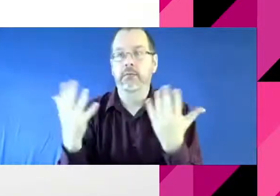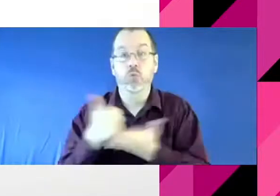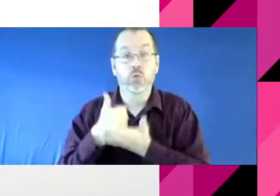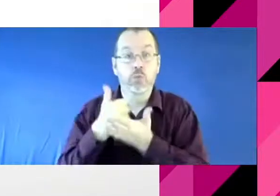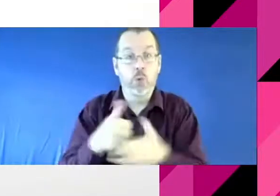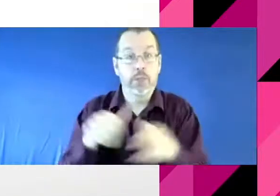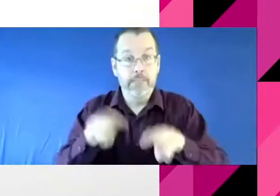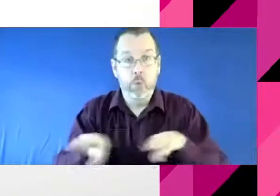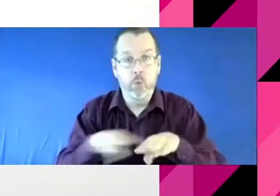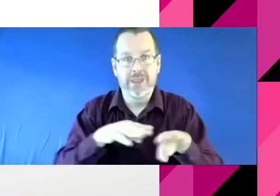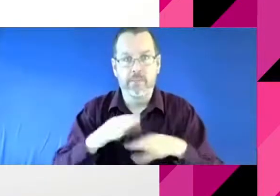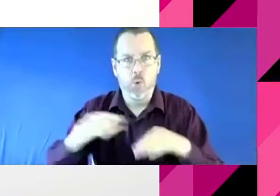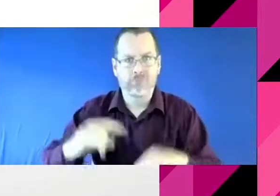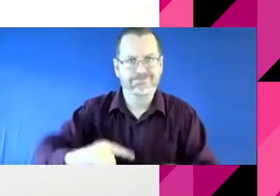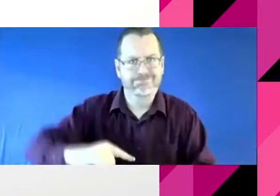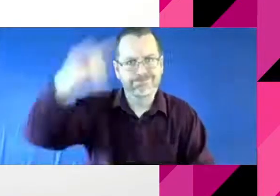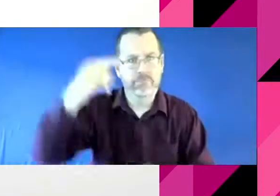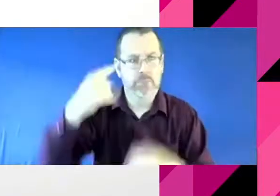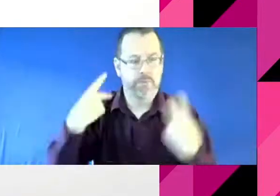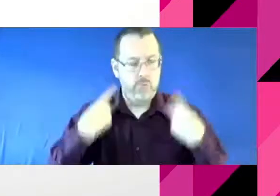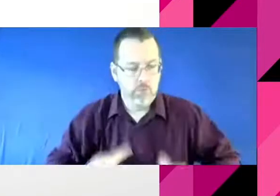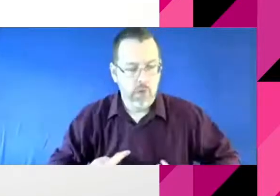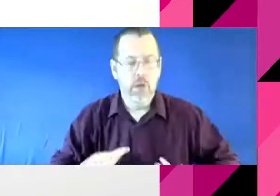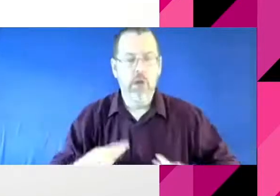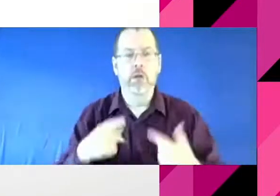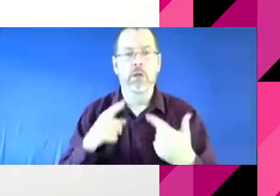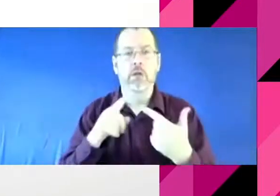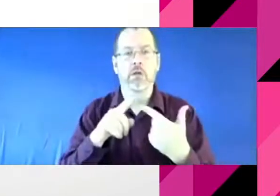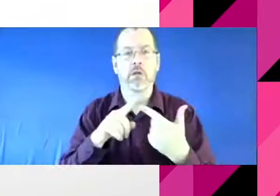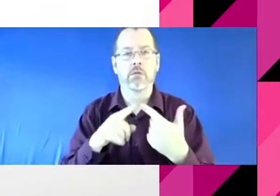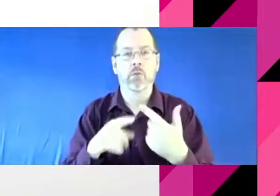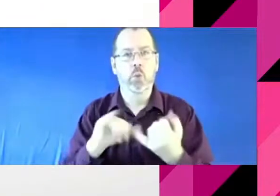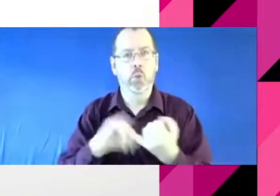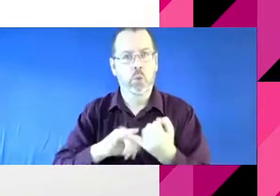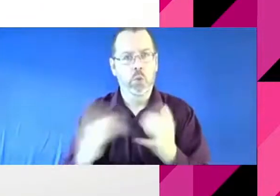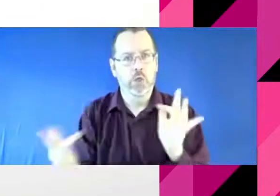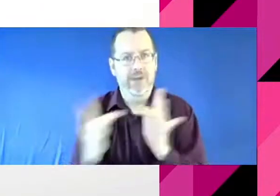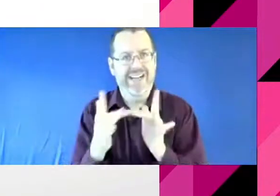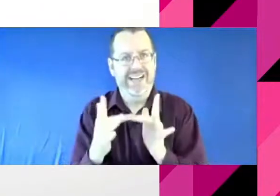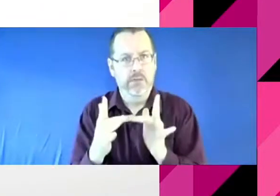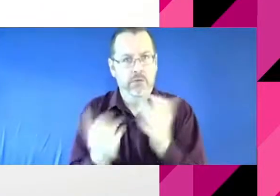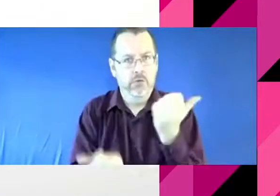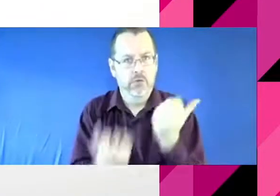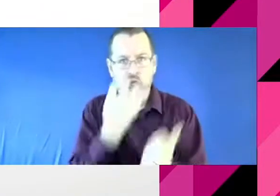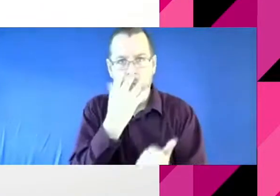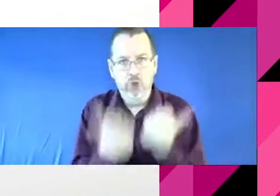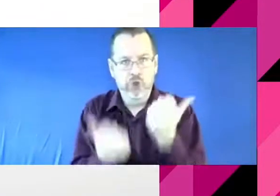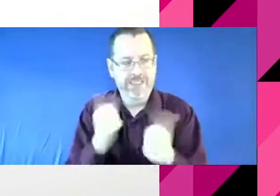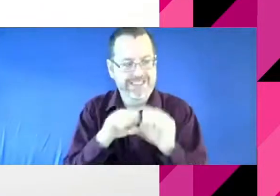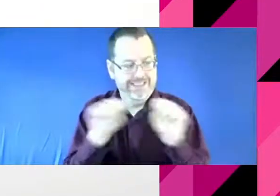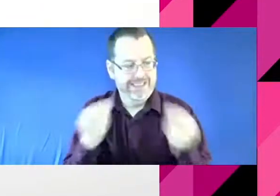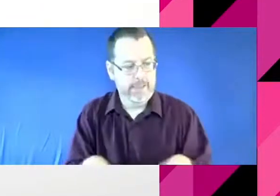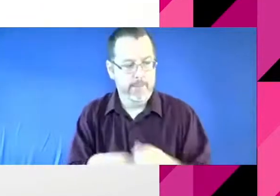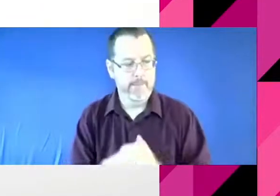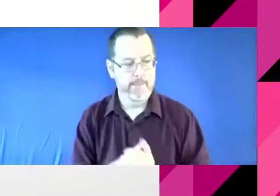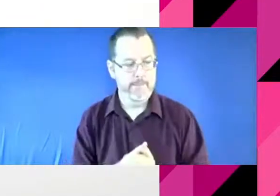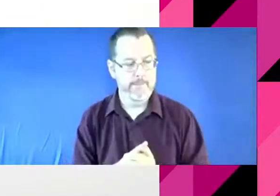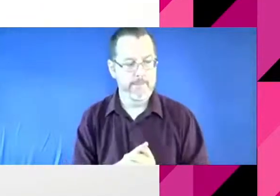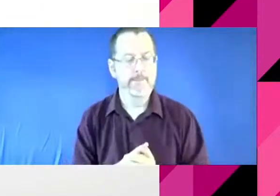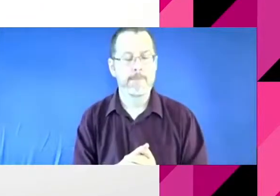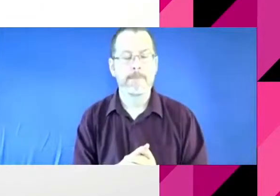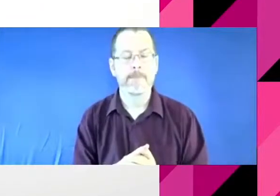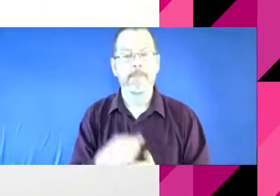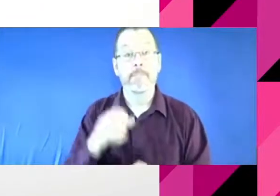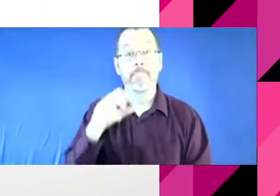heightened vulnerabilities who come into contact with the criminal justice system. The NDS was a substantial achievement in